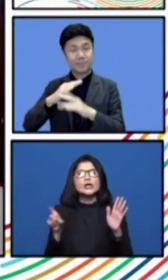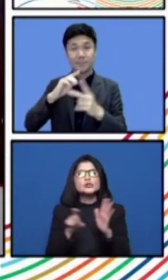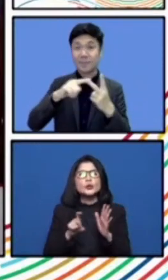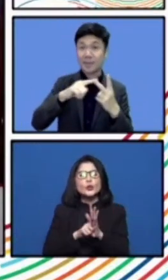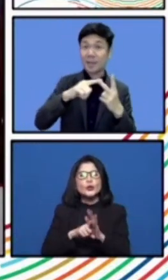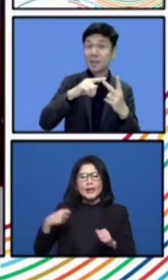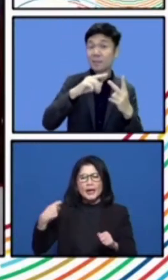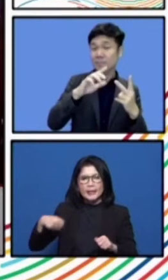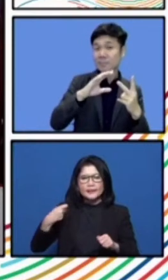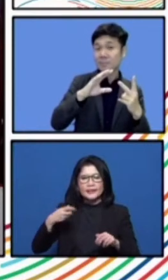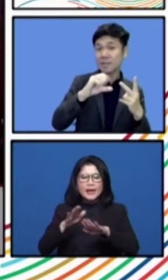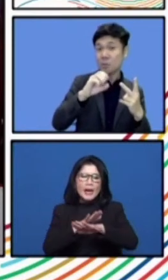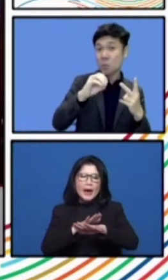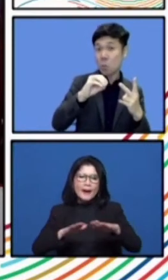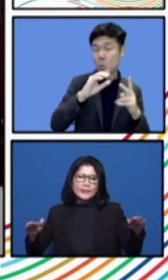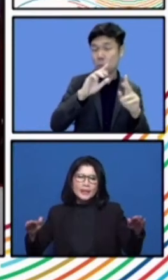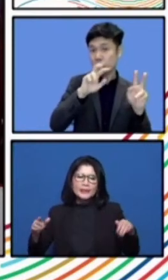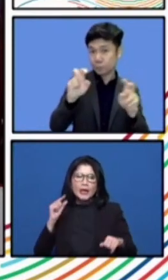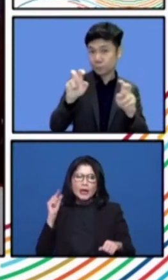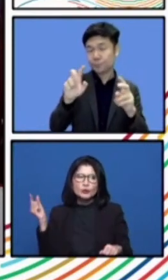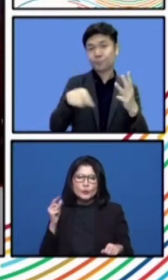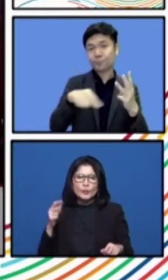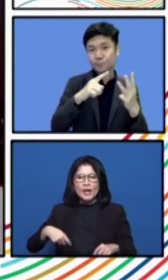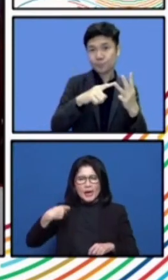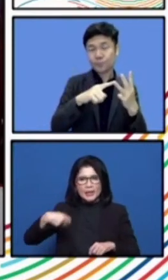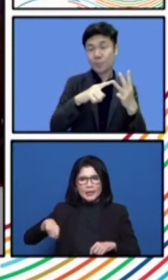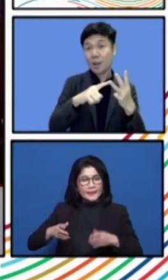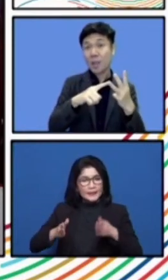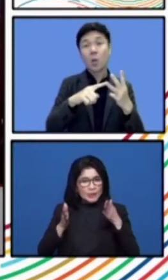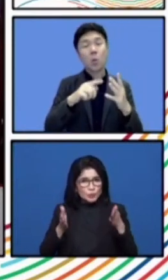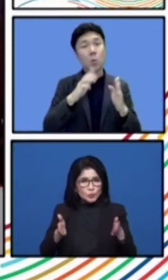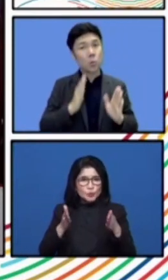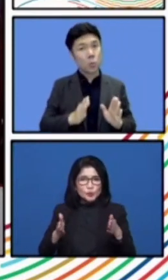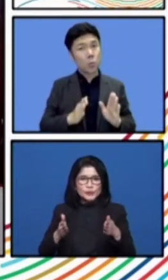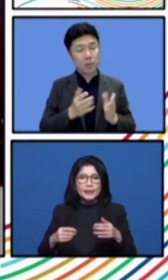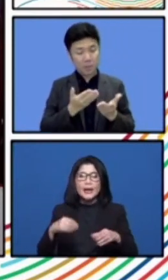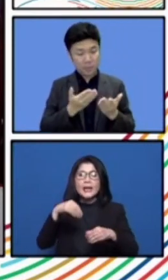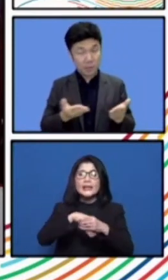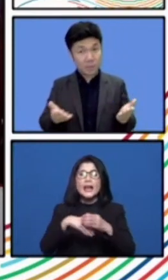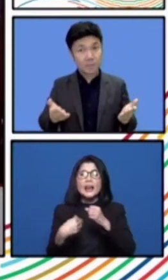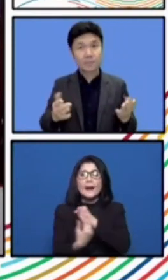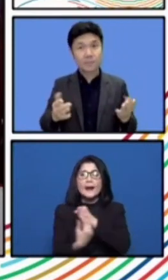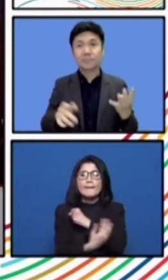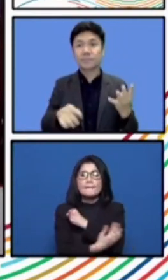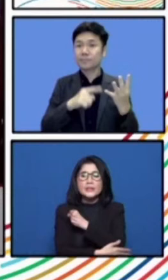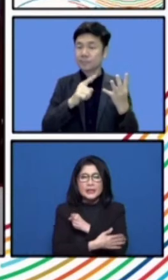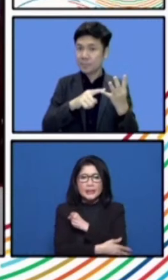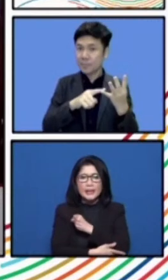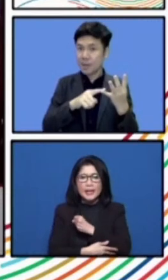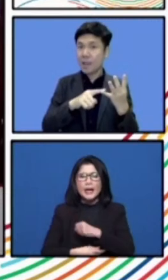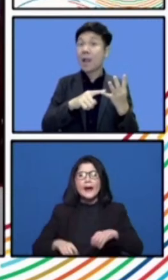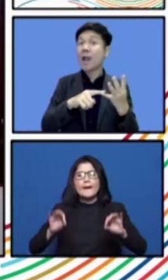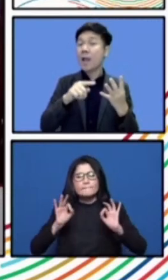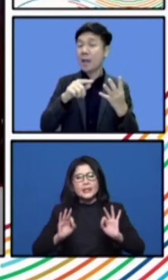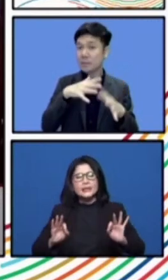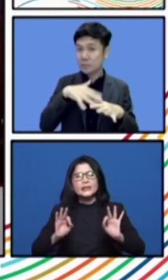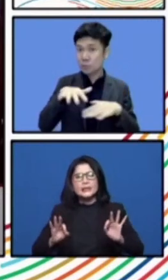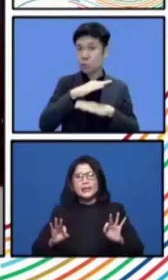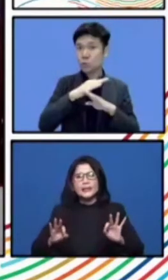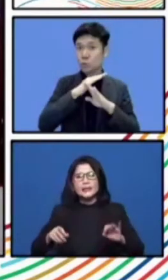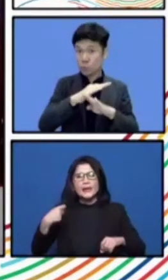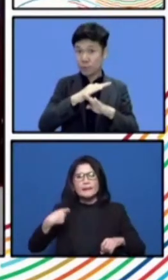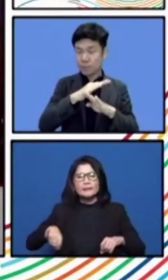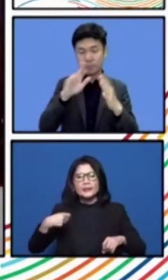Ministry of Education Ministry of human resources and Social Security and the national